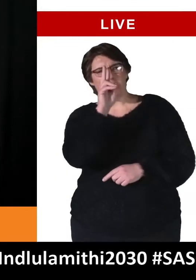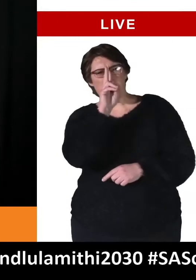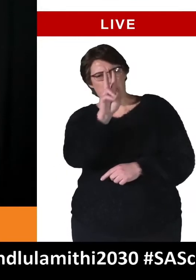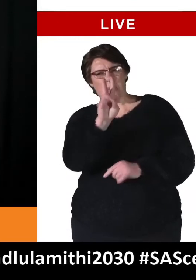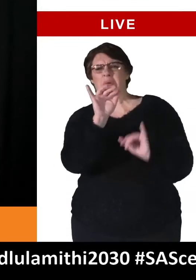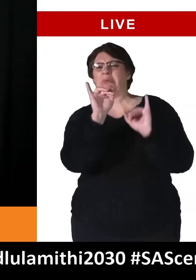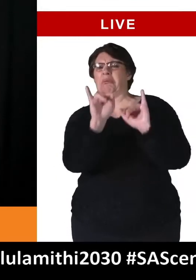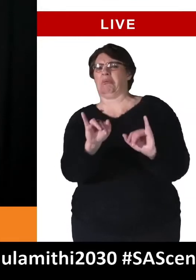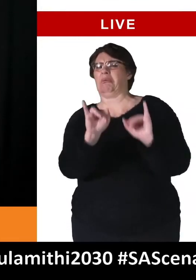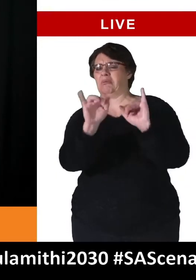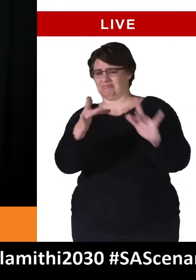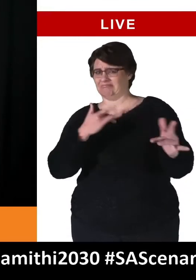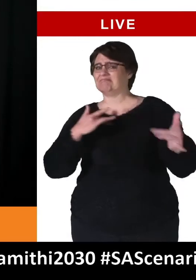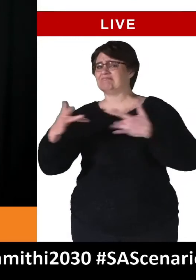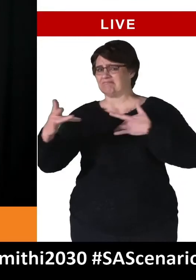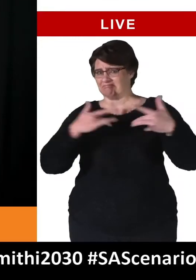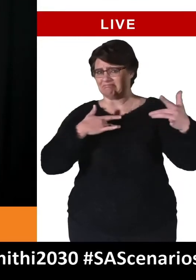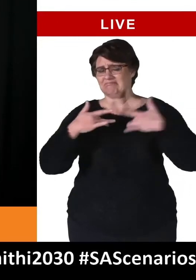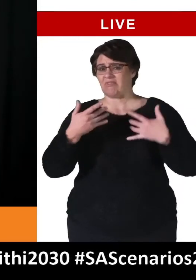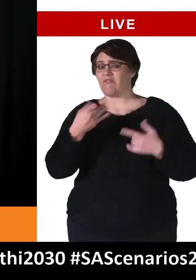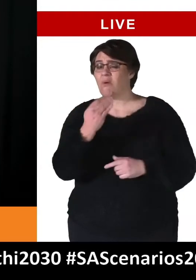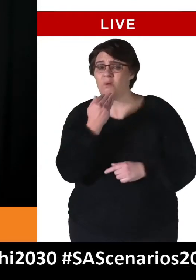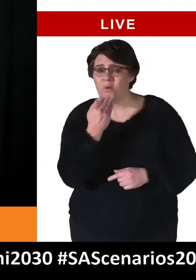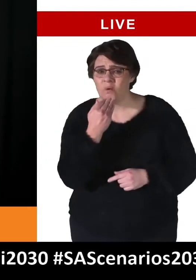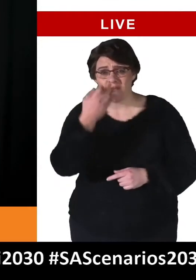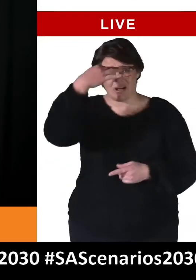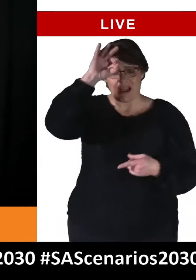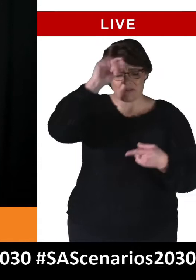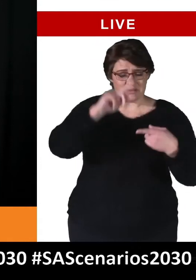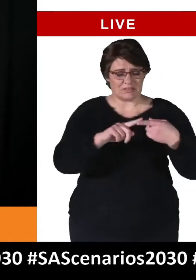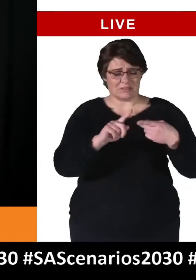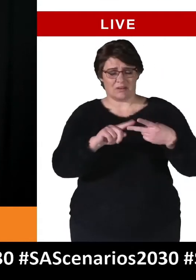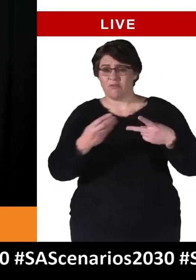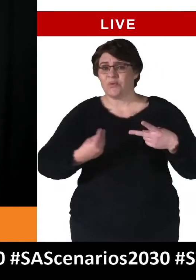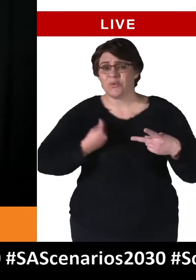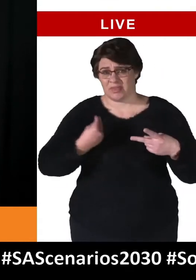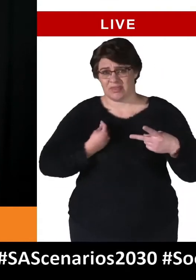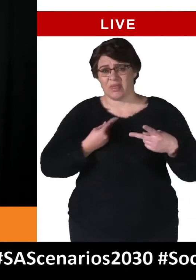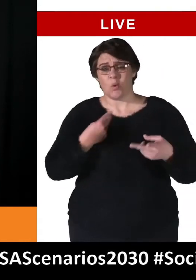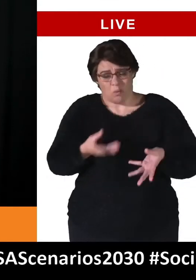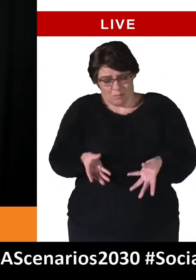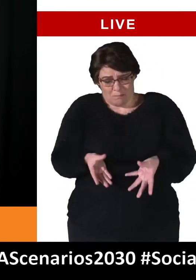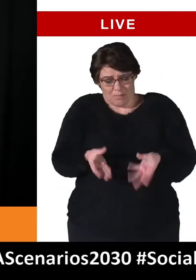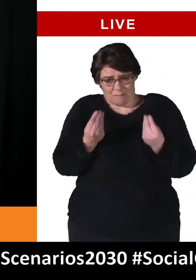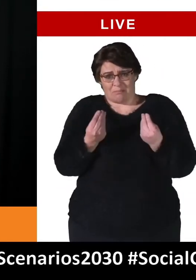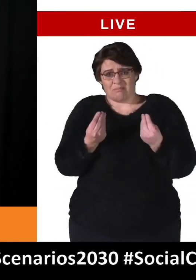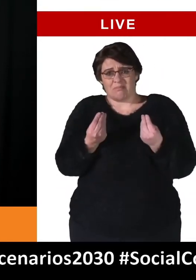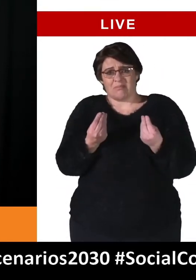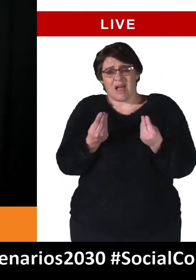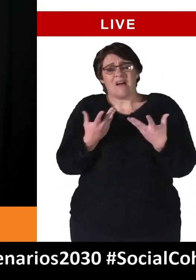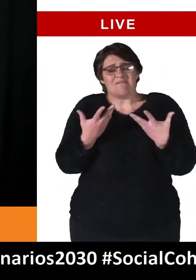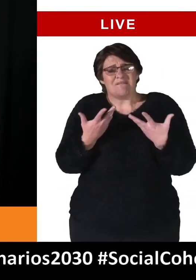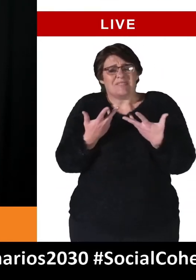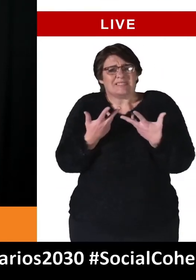grim and worrying for the state and the youth who will inherit a very fractured